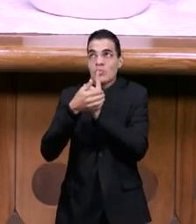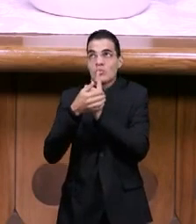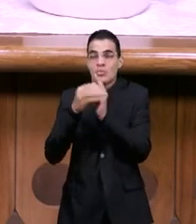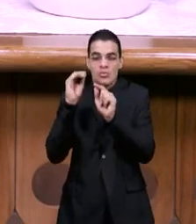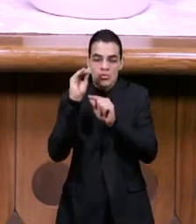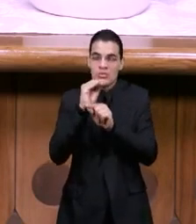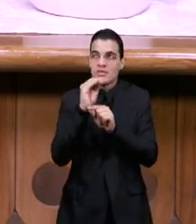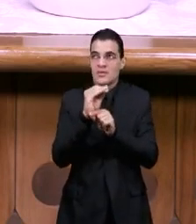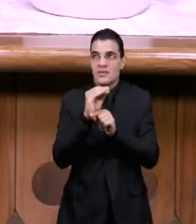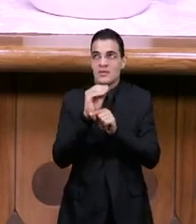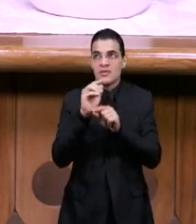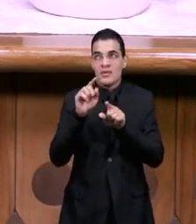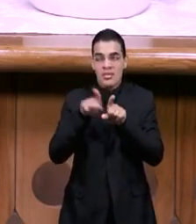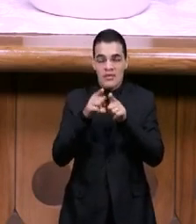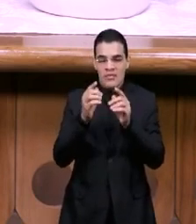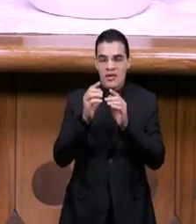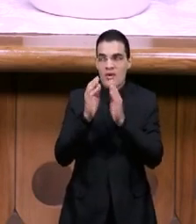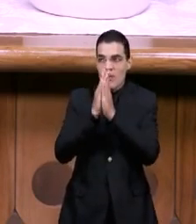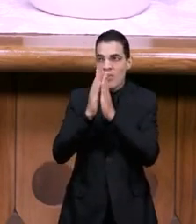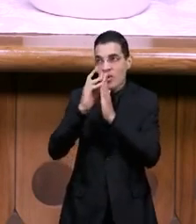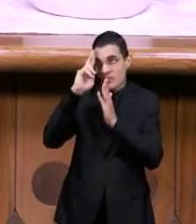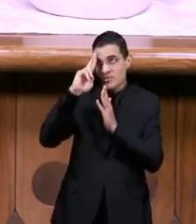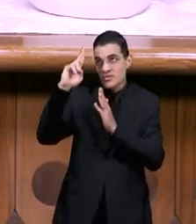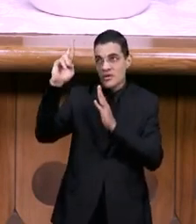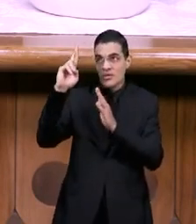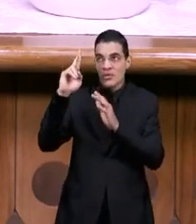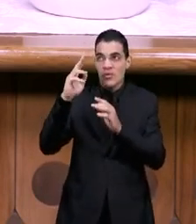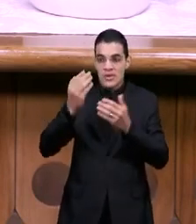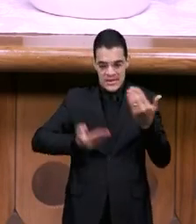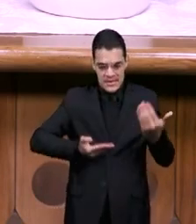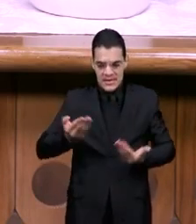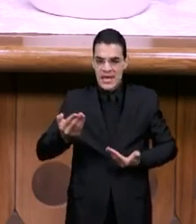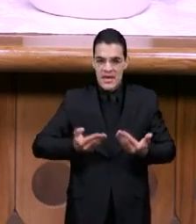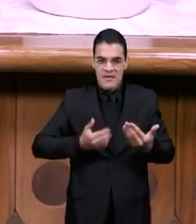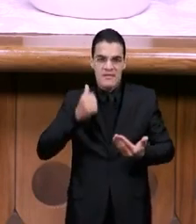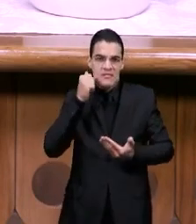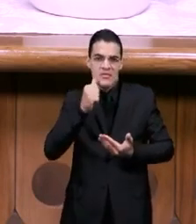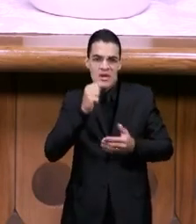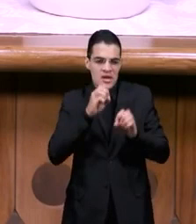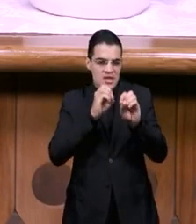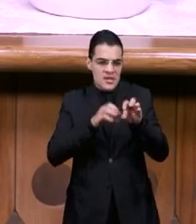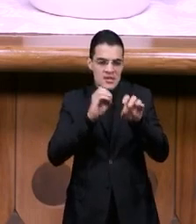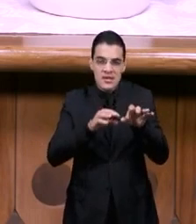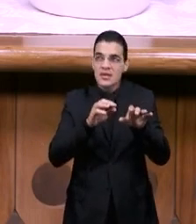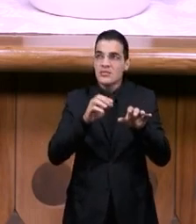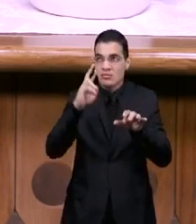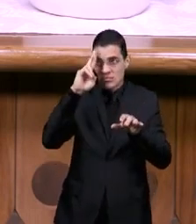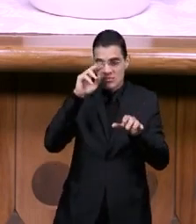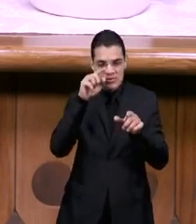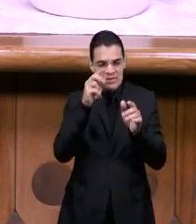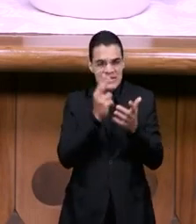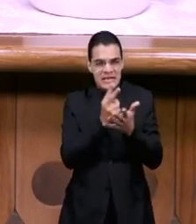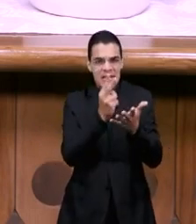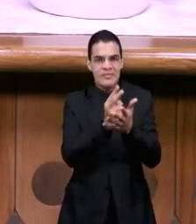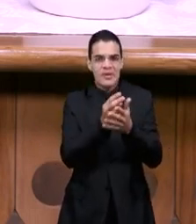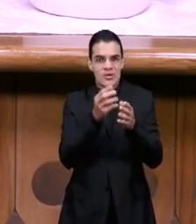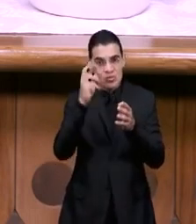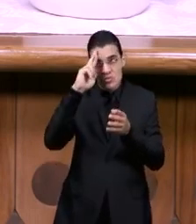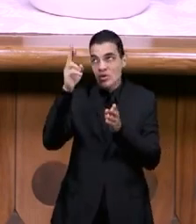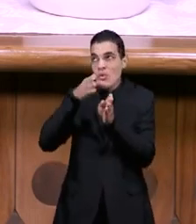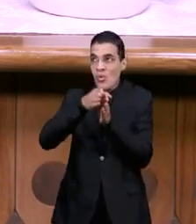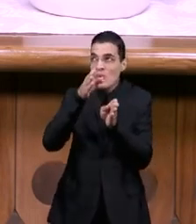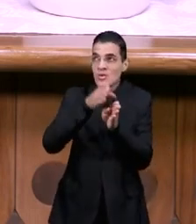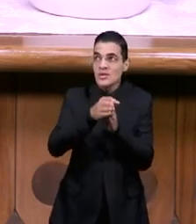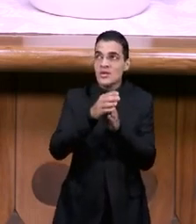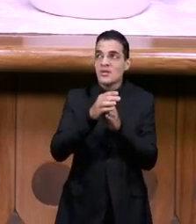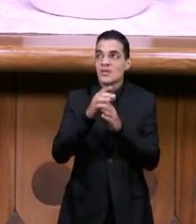evil. We also pray for your sisters that teach your word, that they would also teach the counsel of the